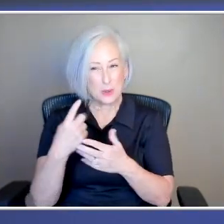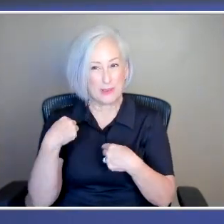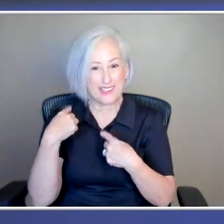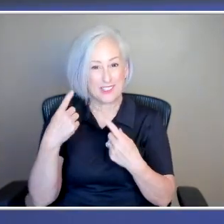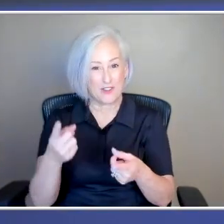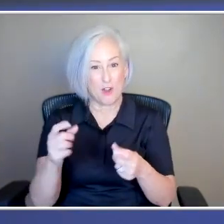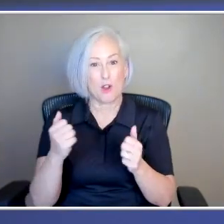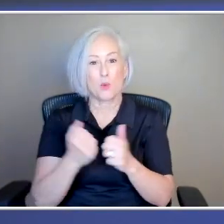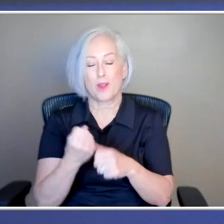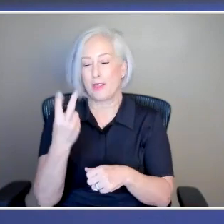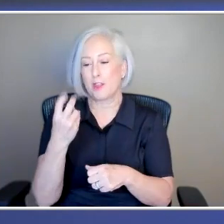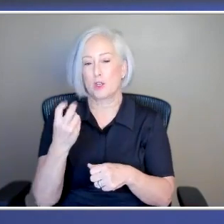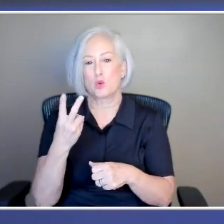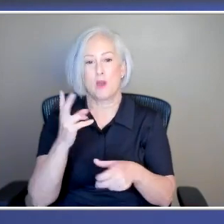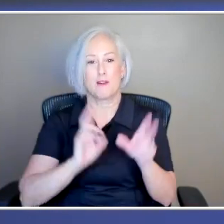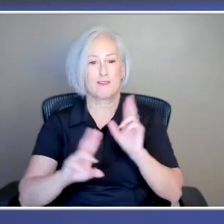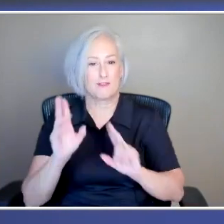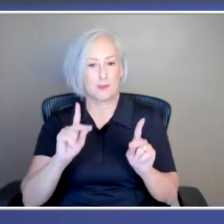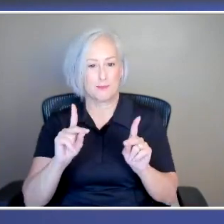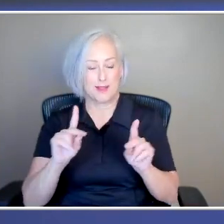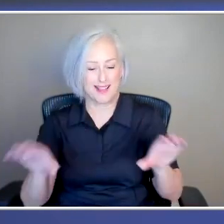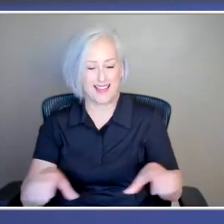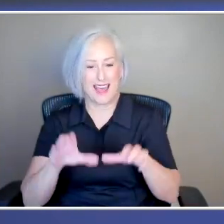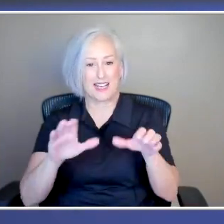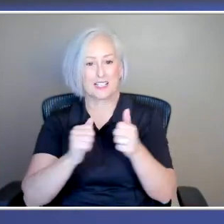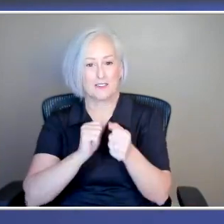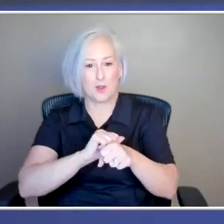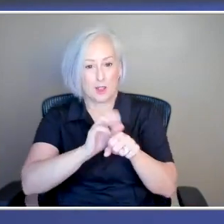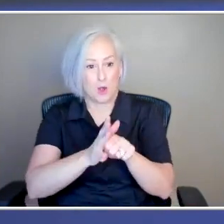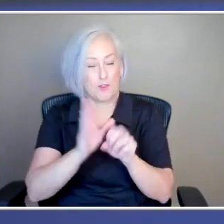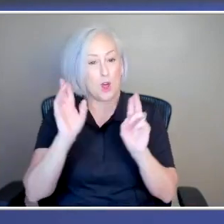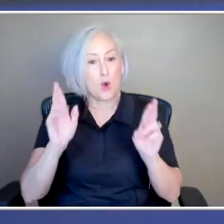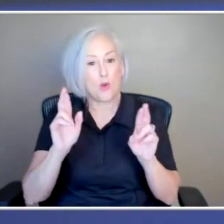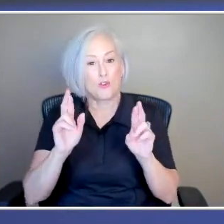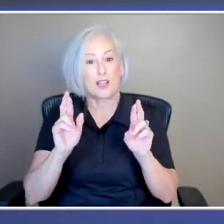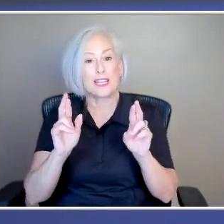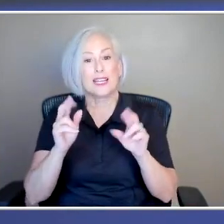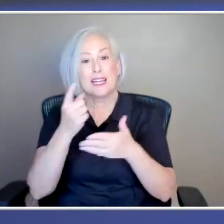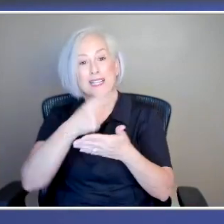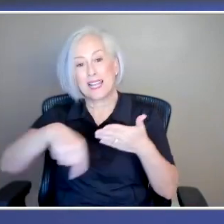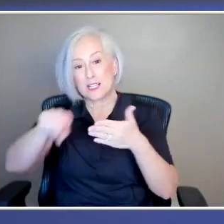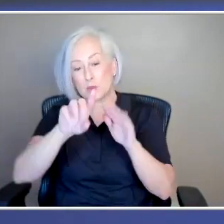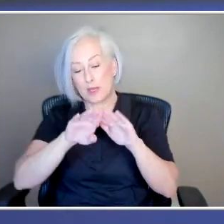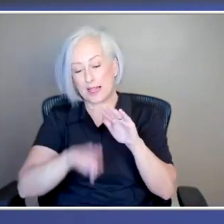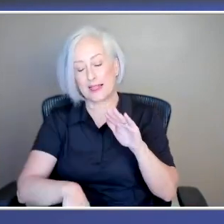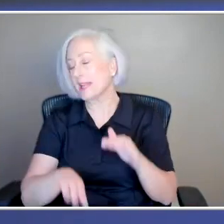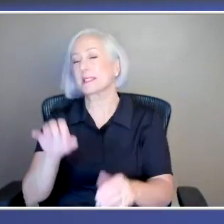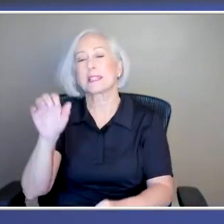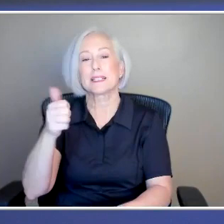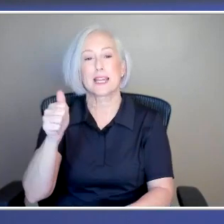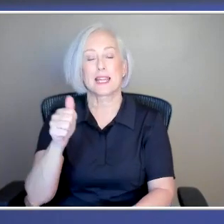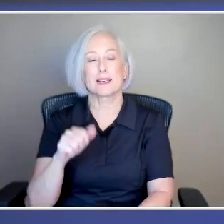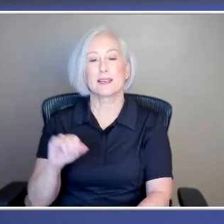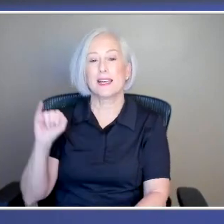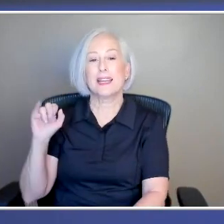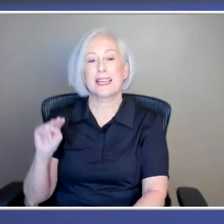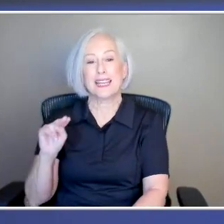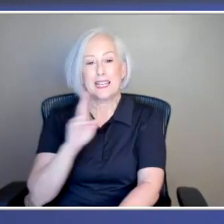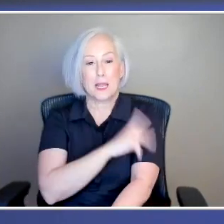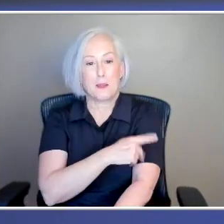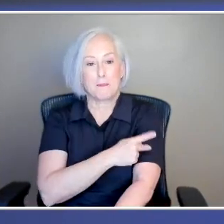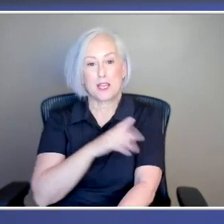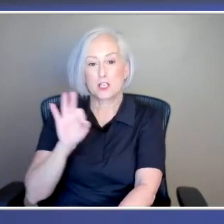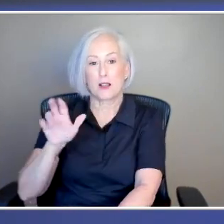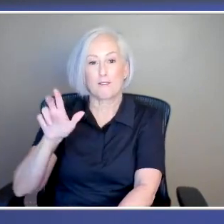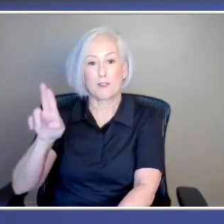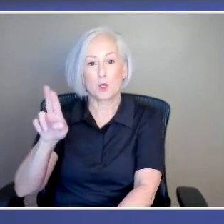hoping it gets down into the single digits by next week. But we will point out that inpatient flu cases are actually higher than COVID cases right